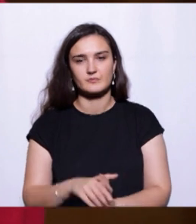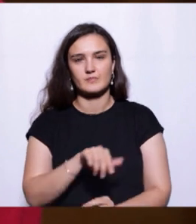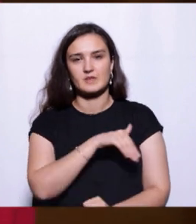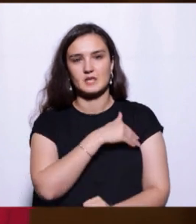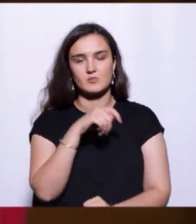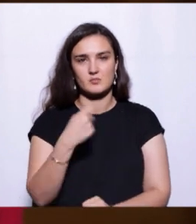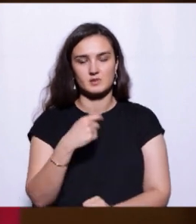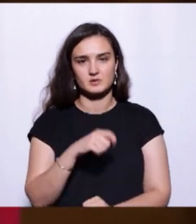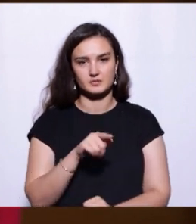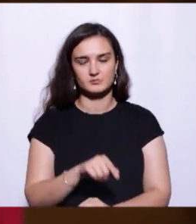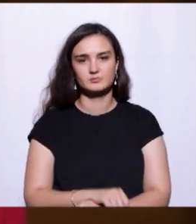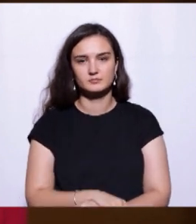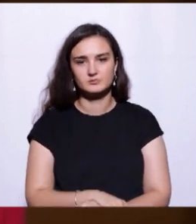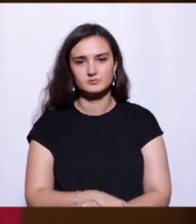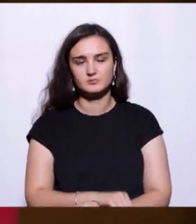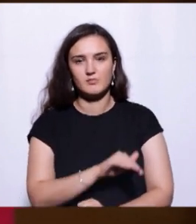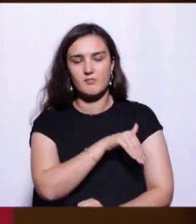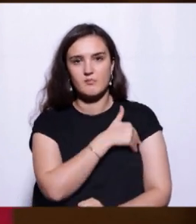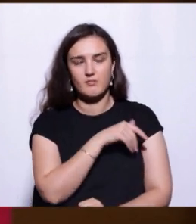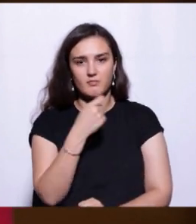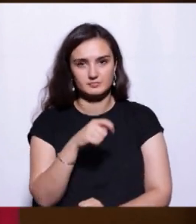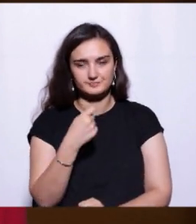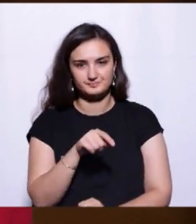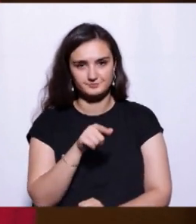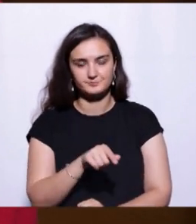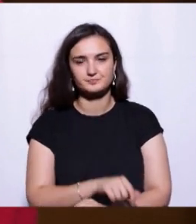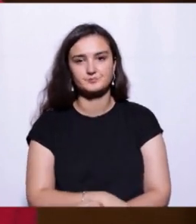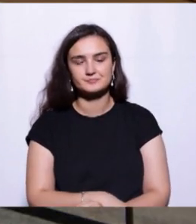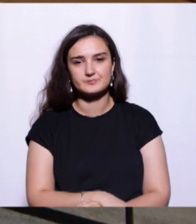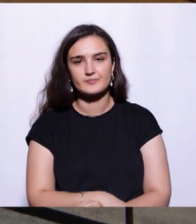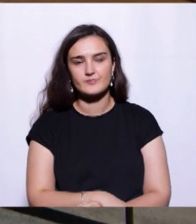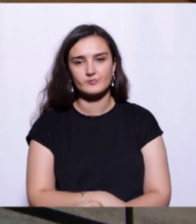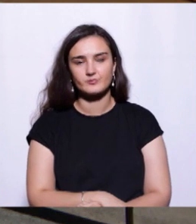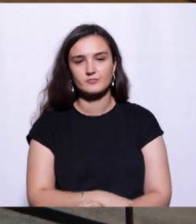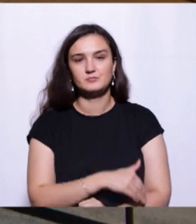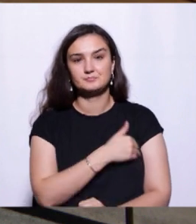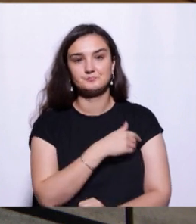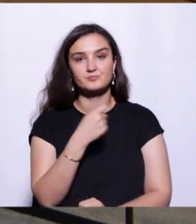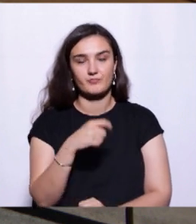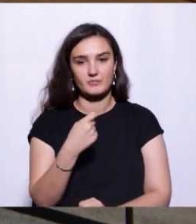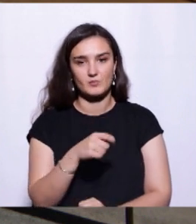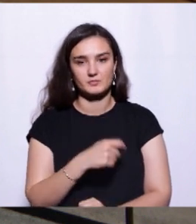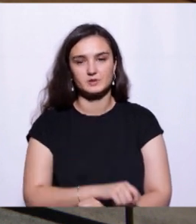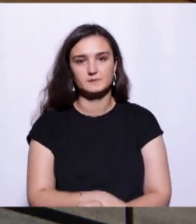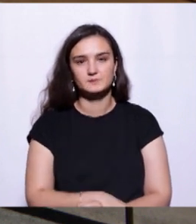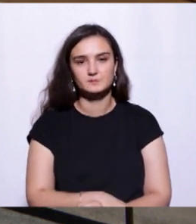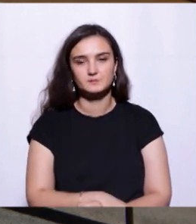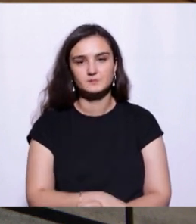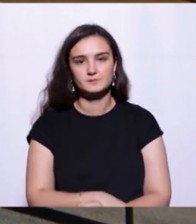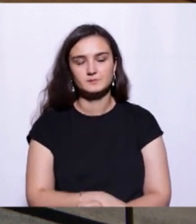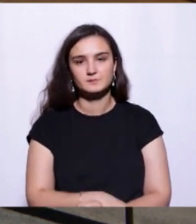Thermometer, thermometry. Thermometer, thermometry. Thermometer,